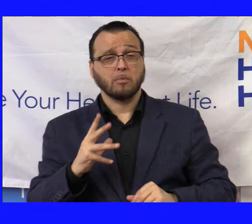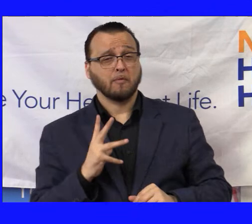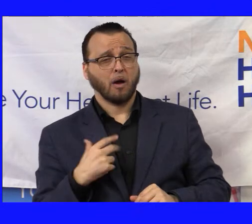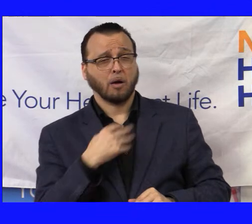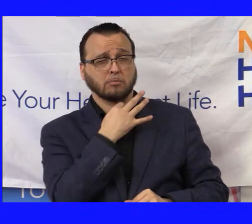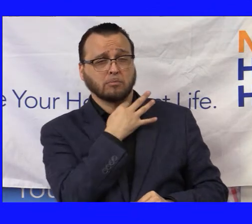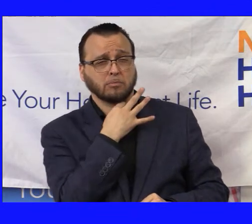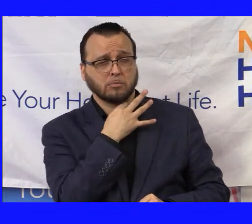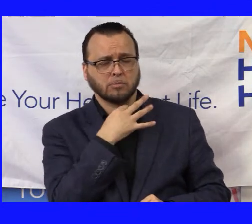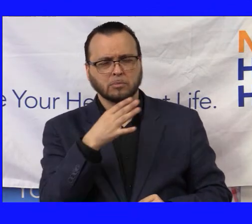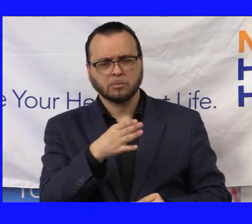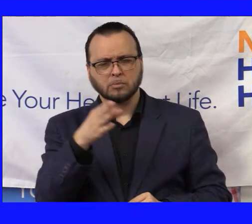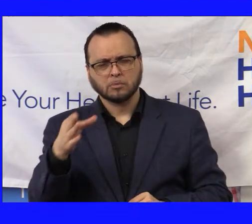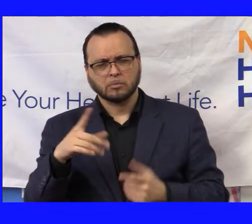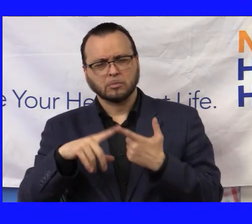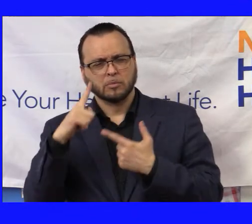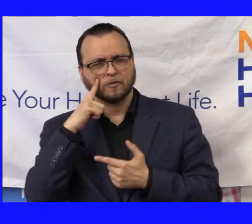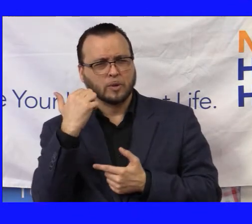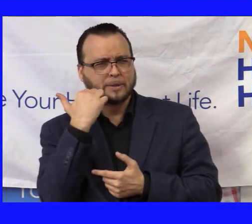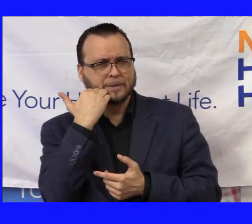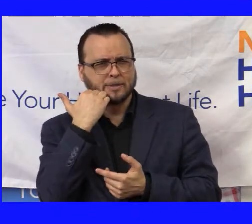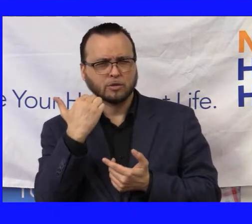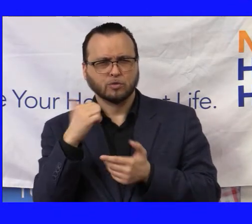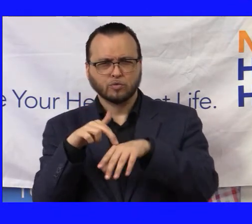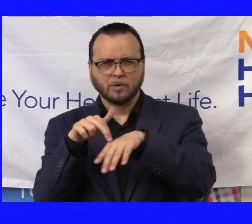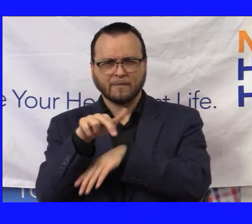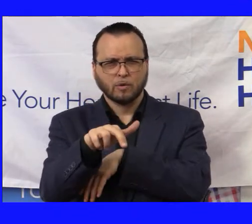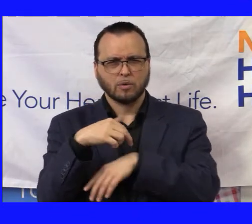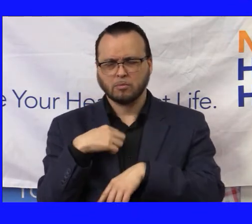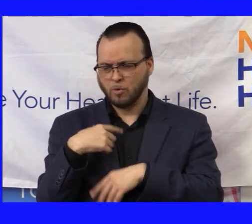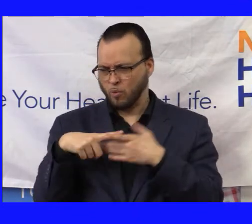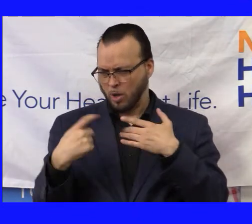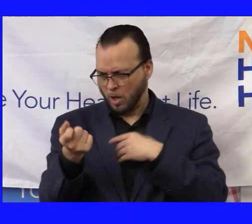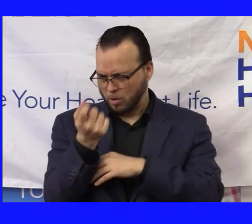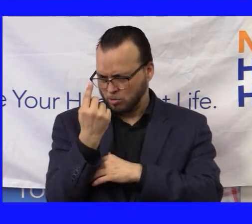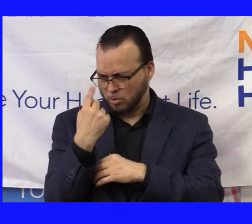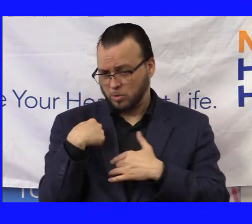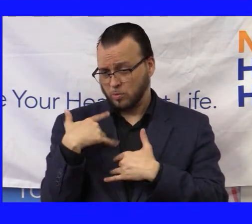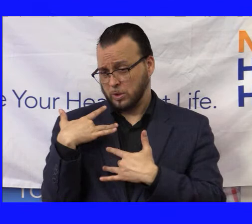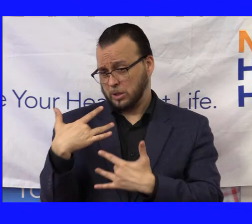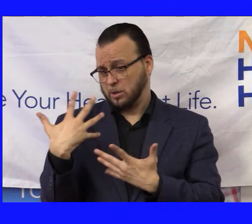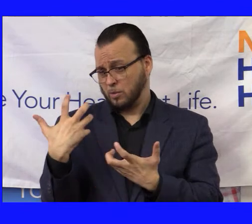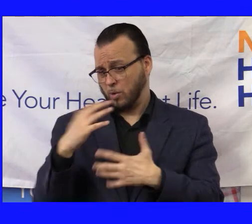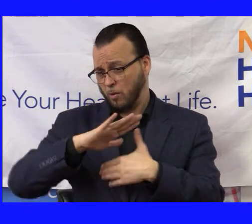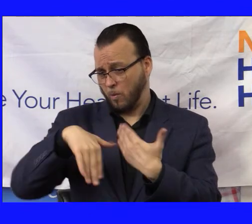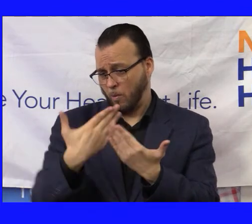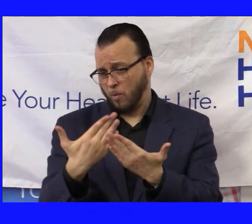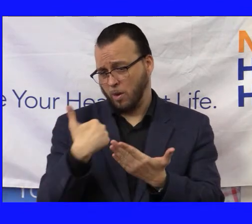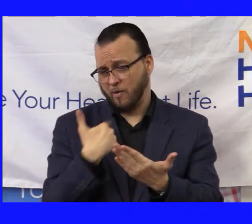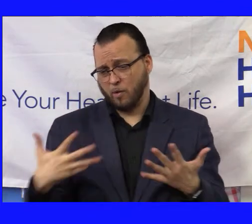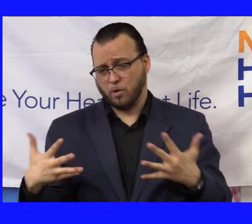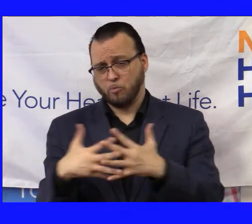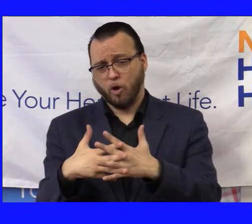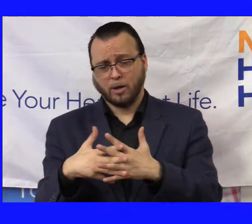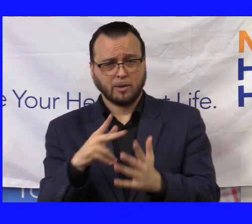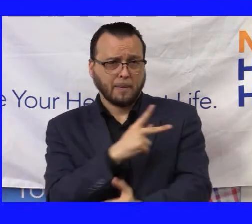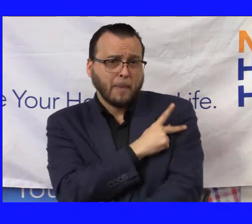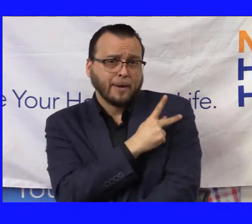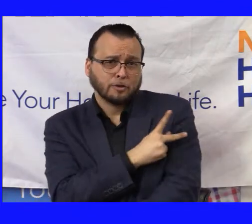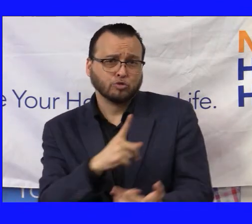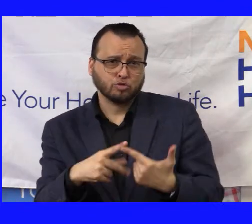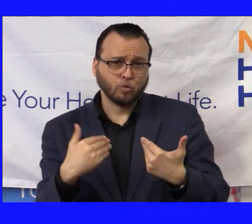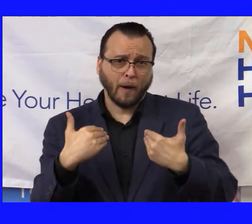dental referrals, as I understand it, we typically want all of our pregnant patients to have